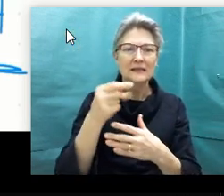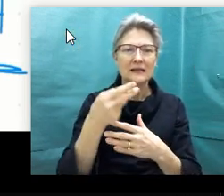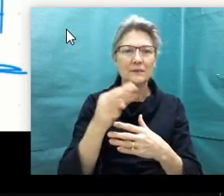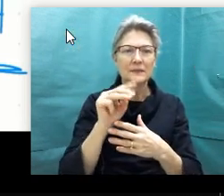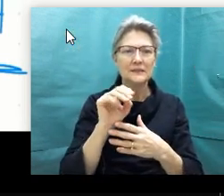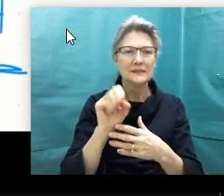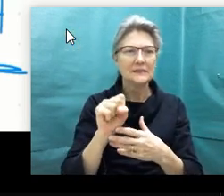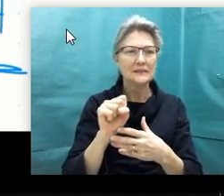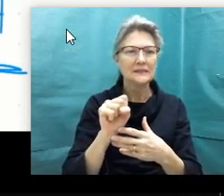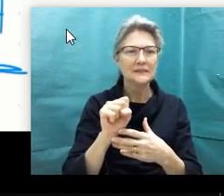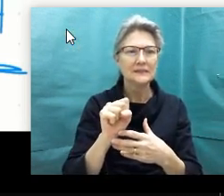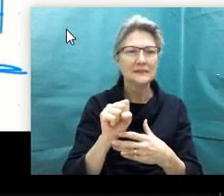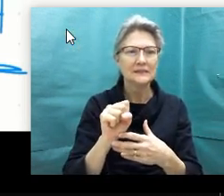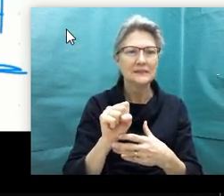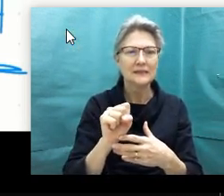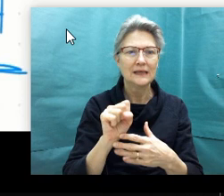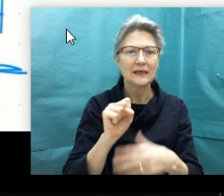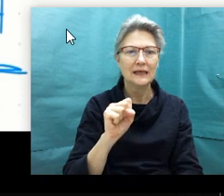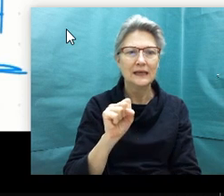Thomas